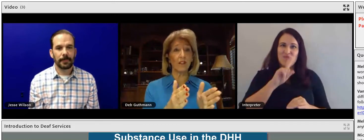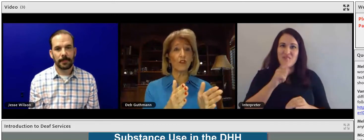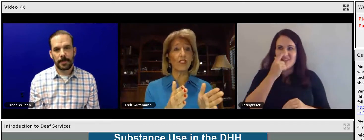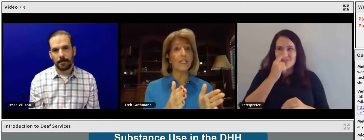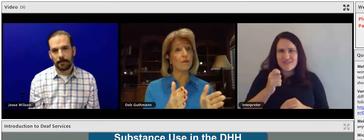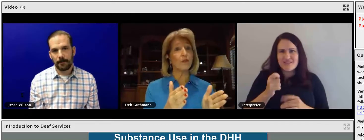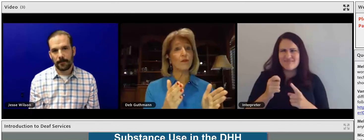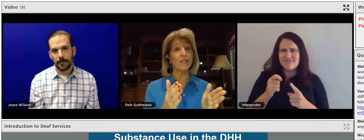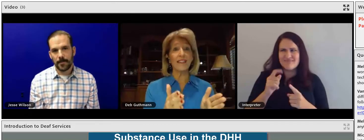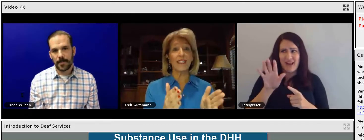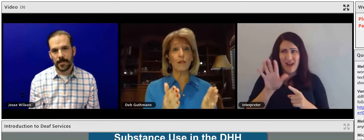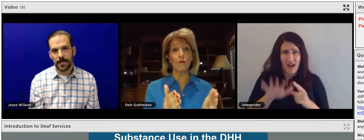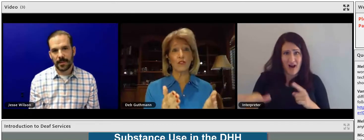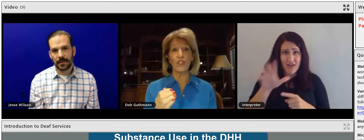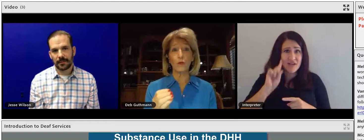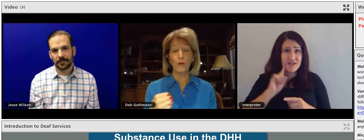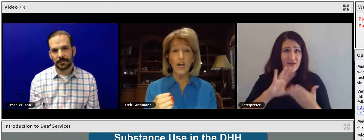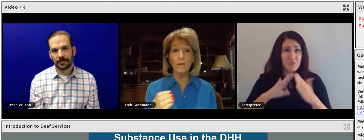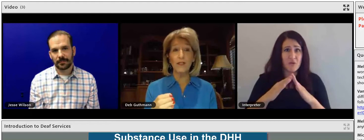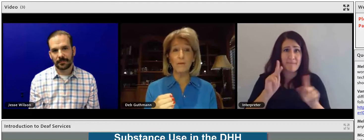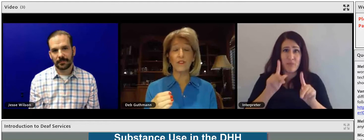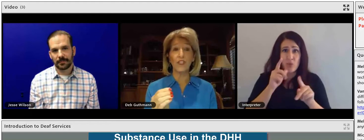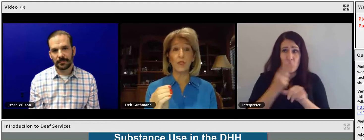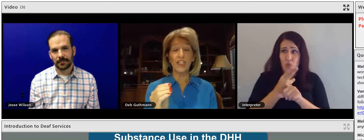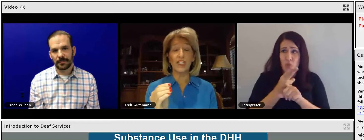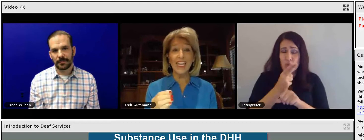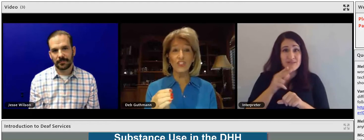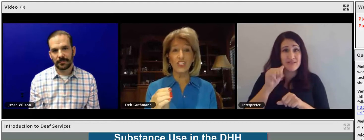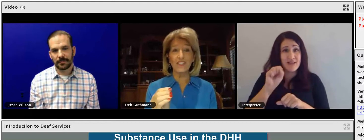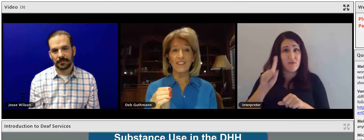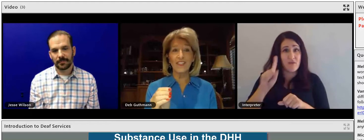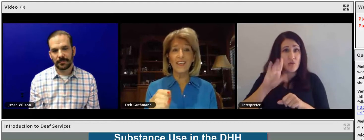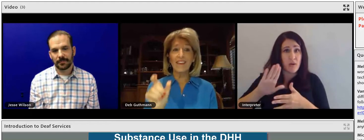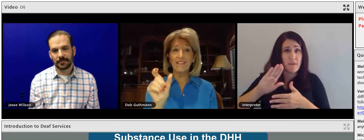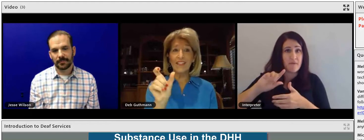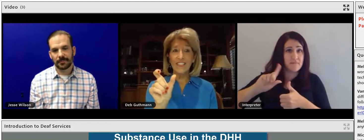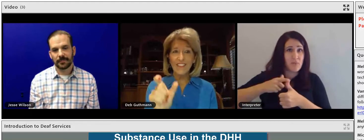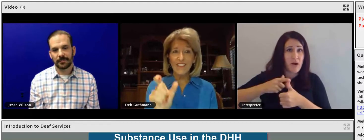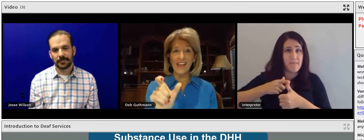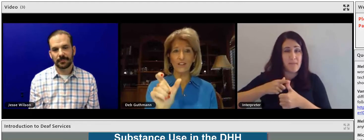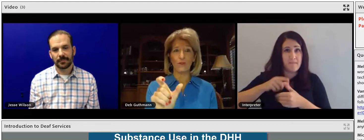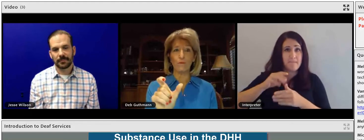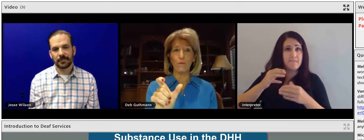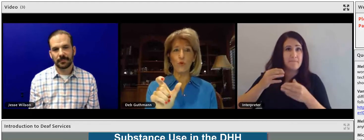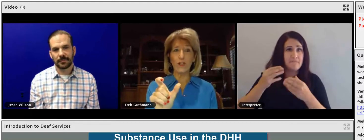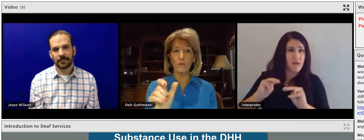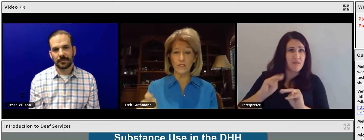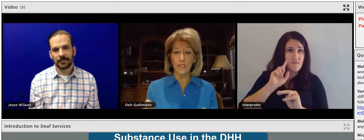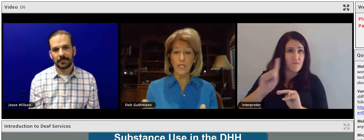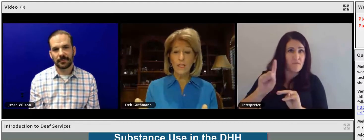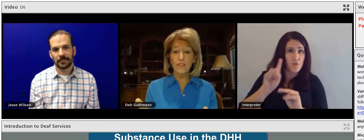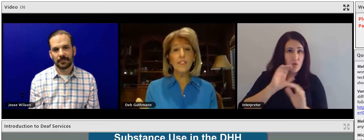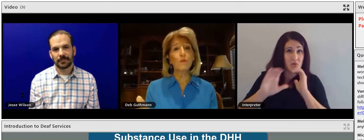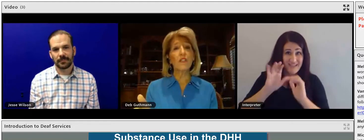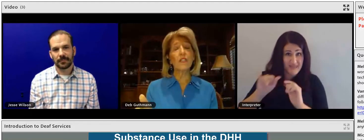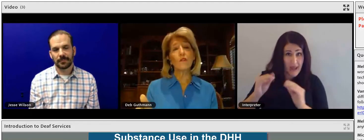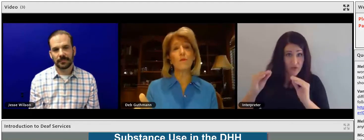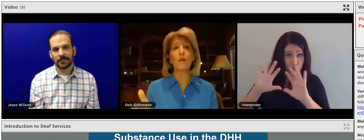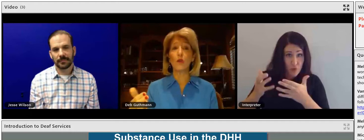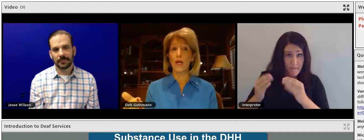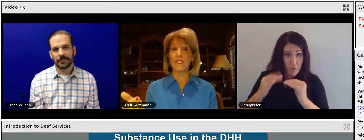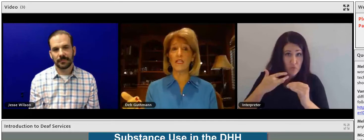knowing, of the deaf community who use sign language for their primary mode of communication, is that group more at risk?